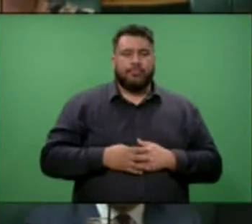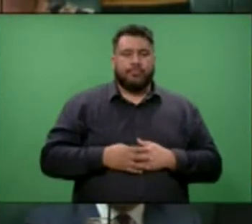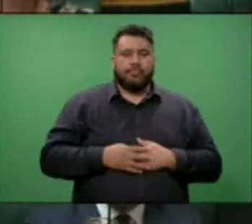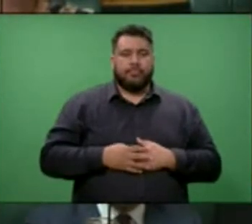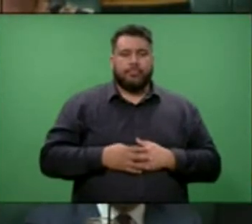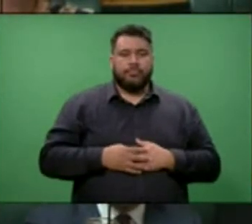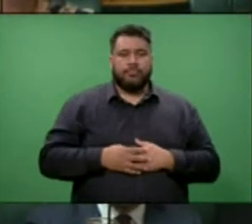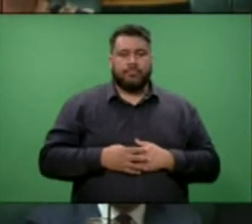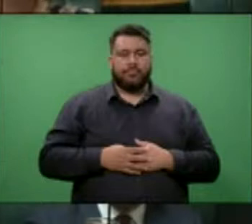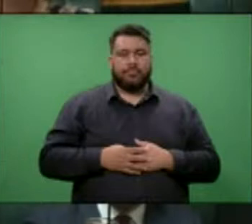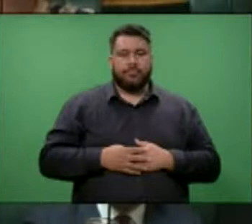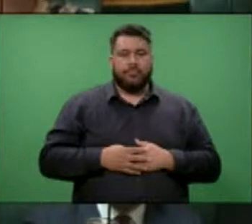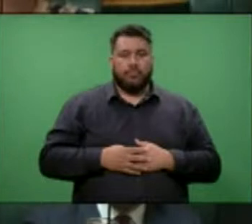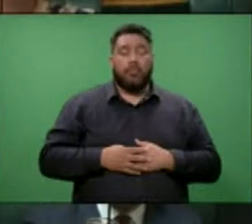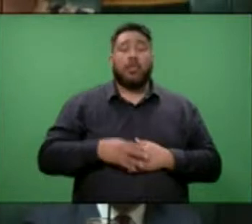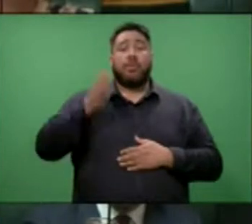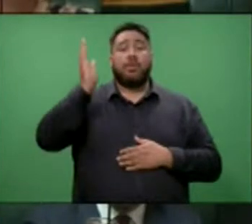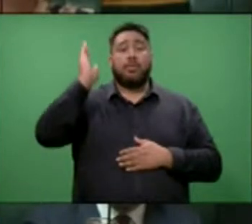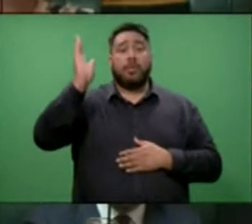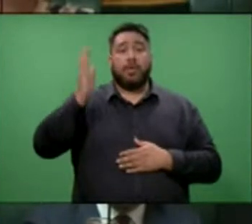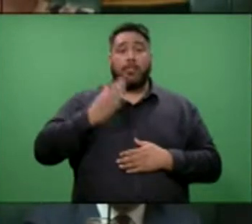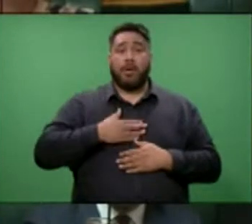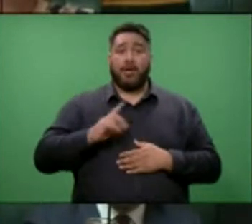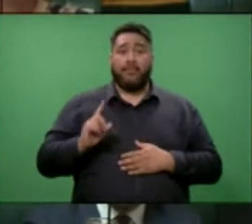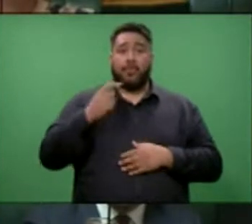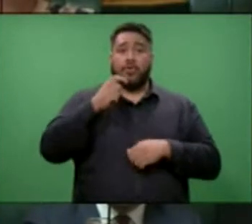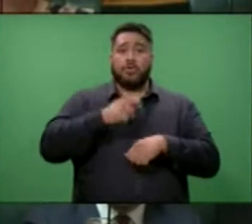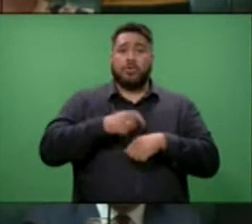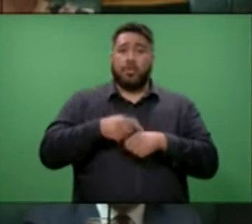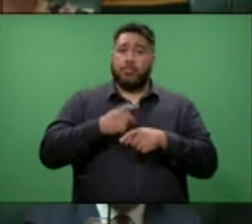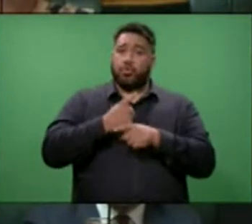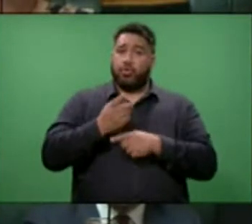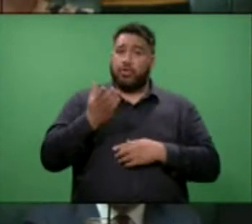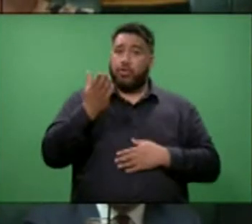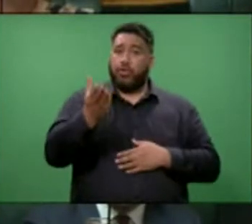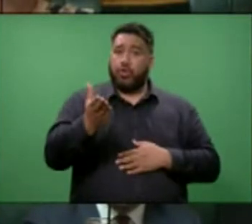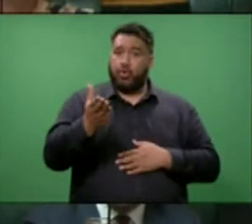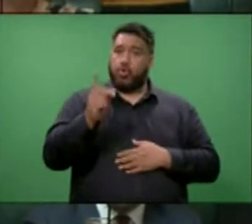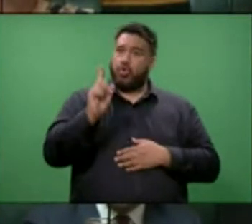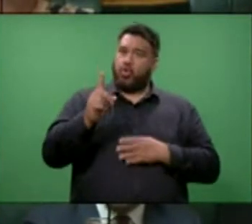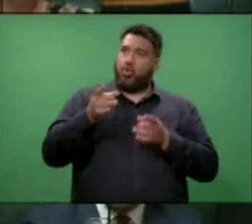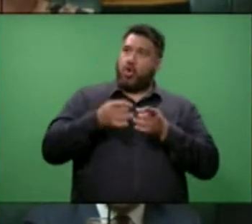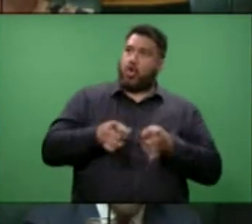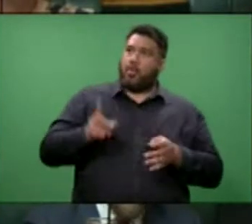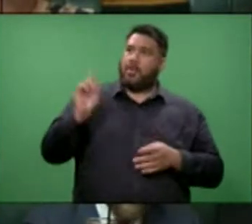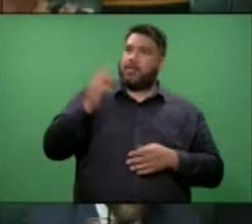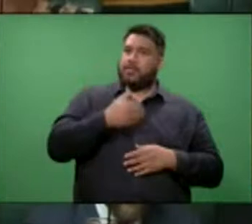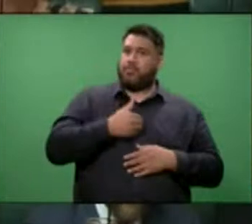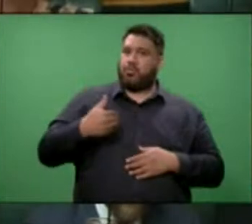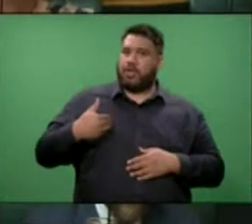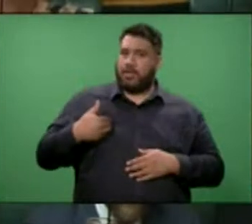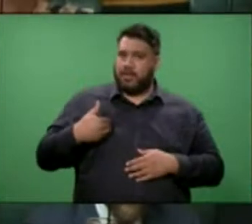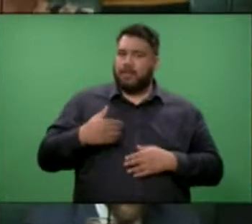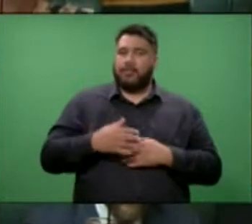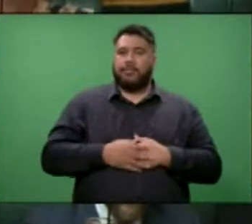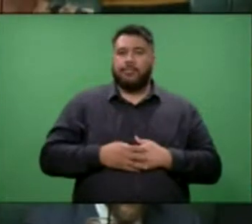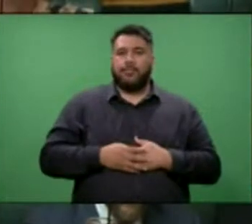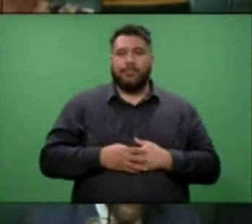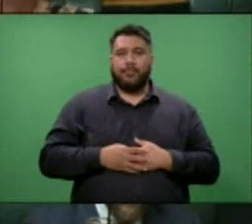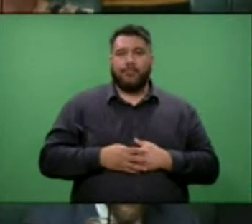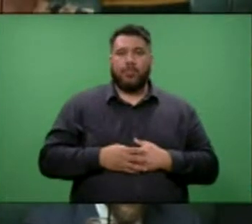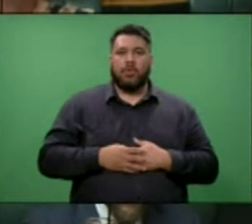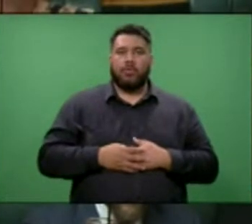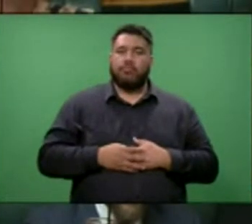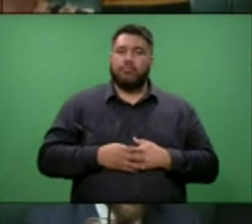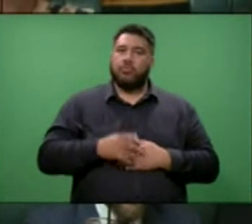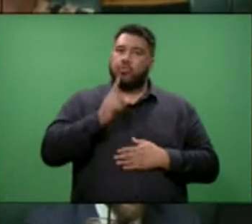kia koe. Nau nei I haka puaretia tō tātou huhuinga I rungi ngā kupu karakia. Nau nei I honotia te rangi ki te